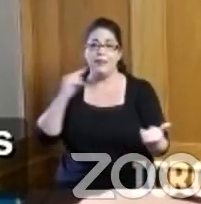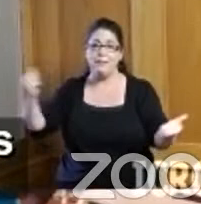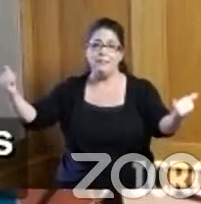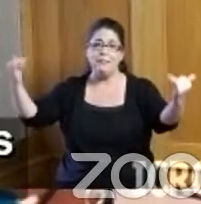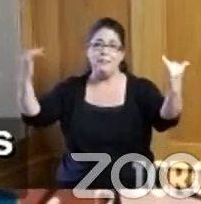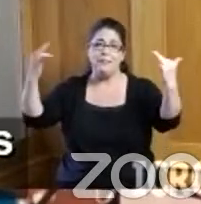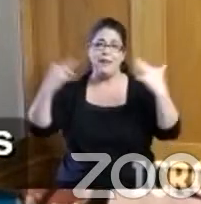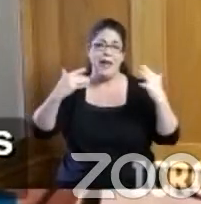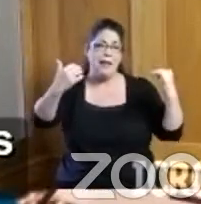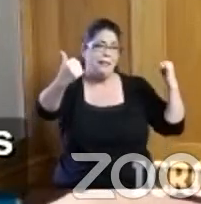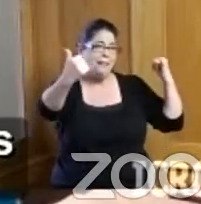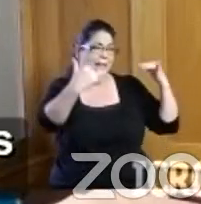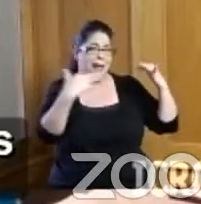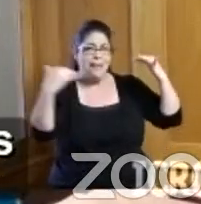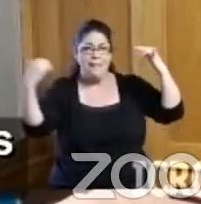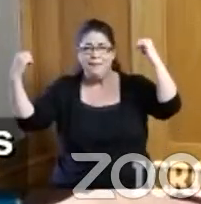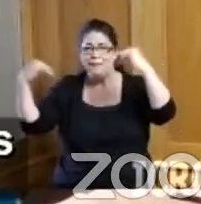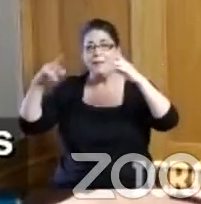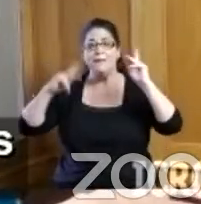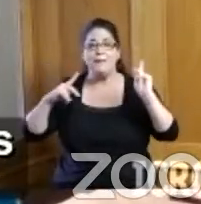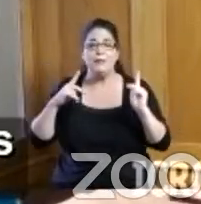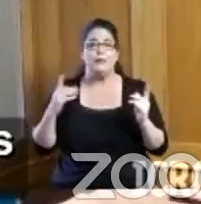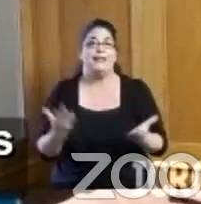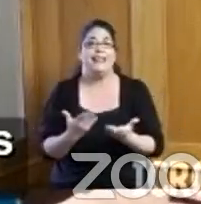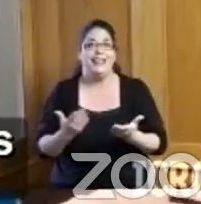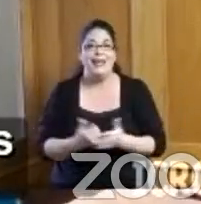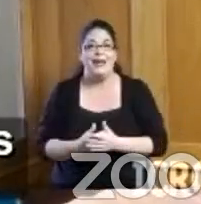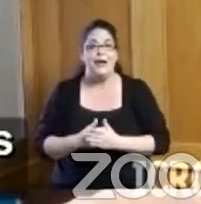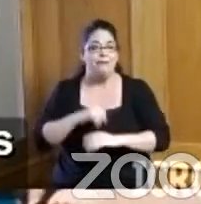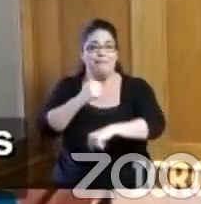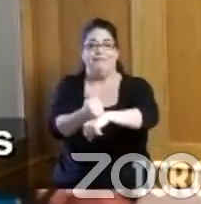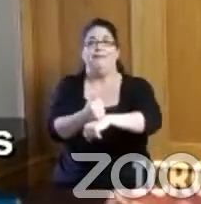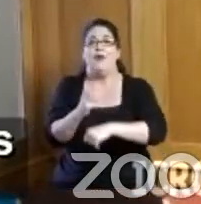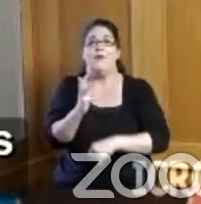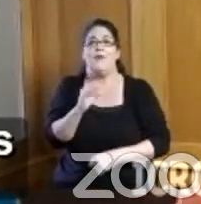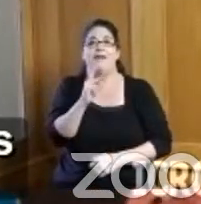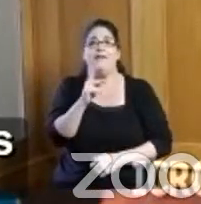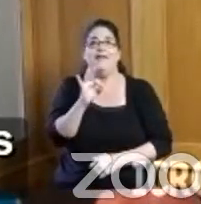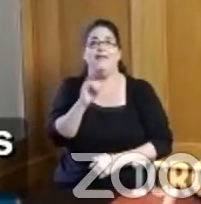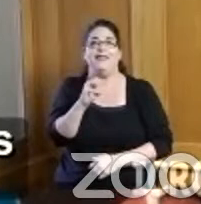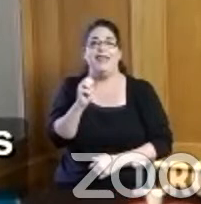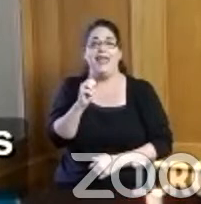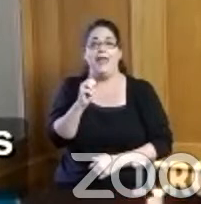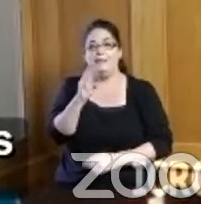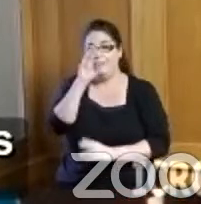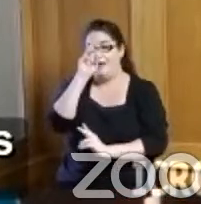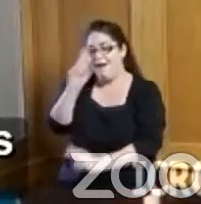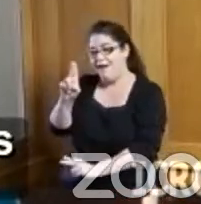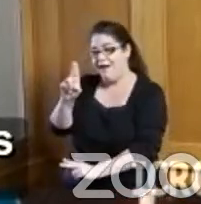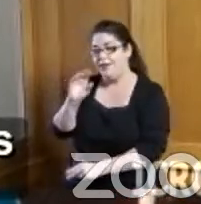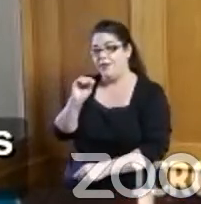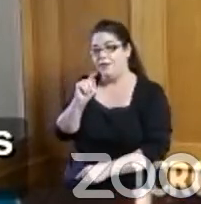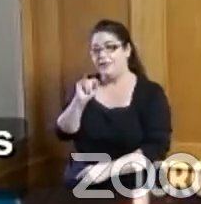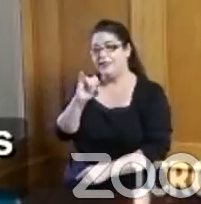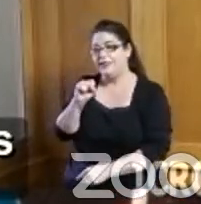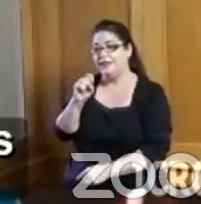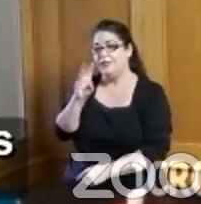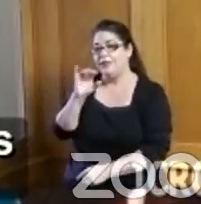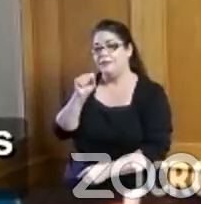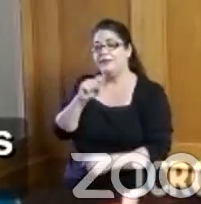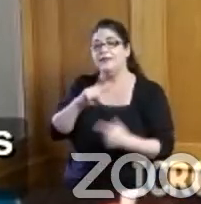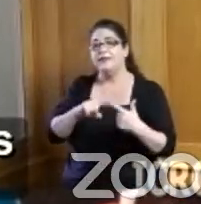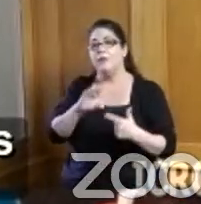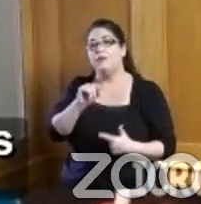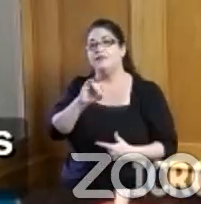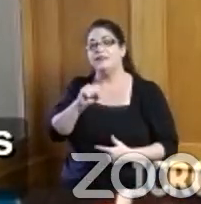all over. And we are excited that we will be honoring Mr. Otis Williams, which we already approved, Bootsy